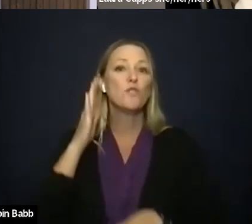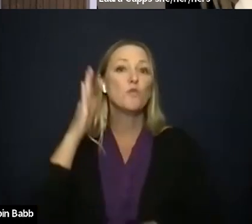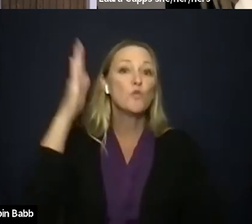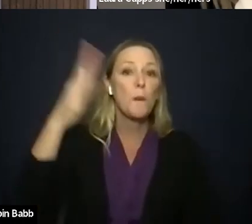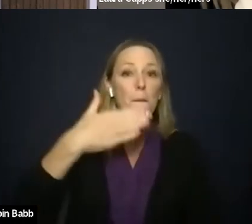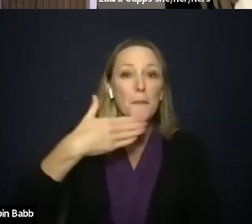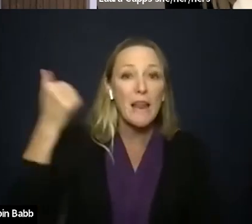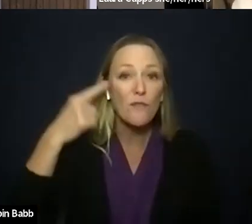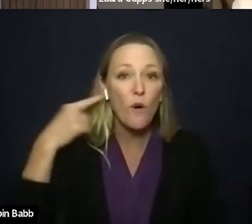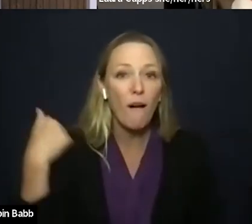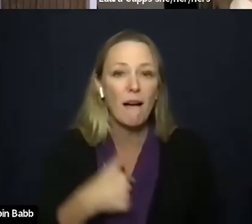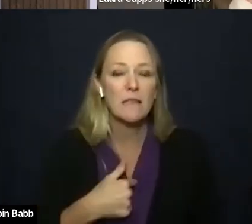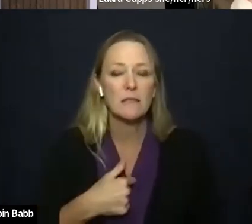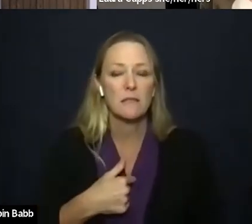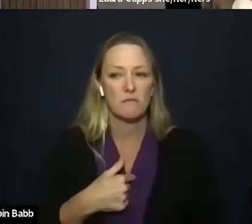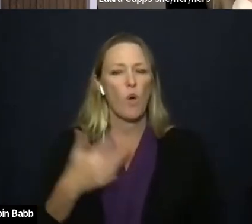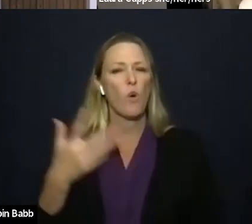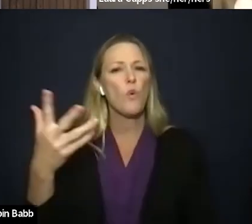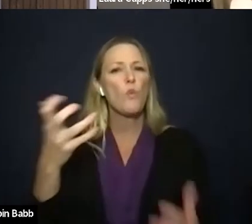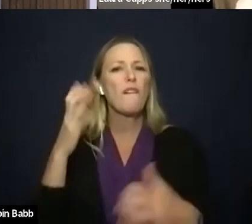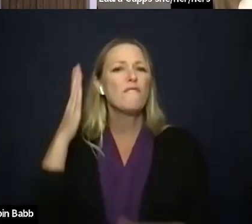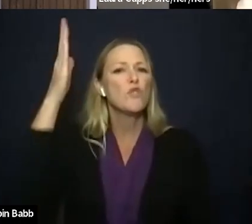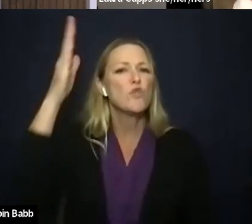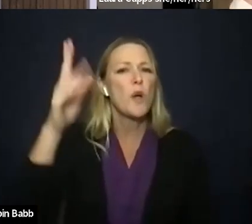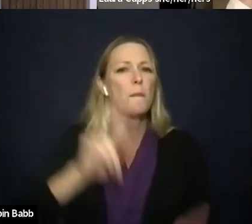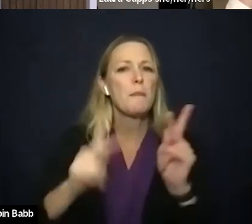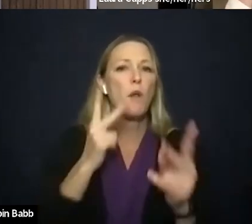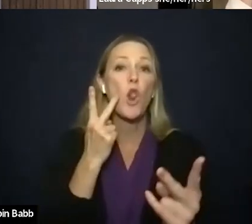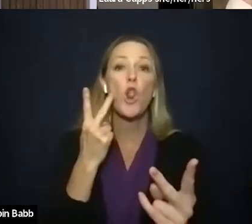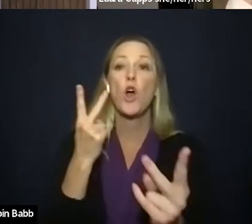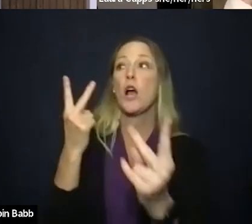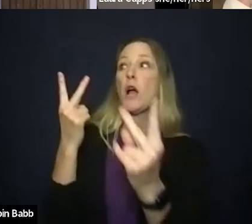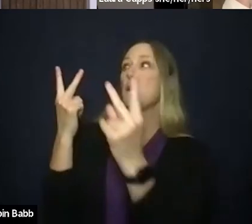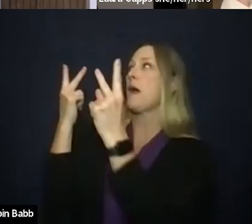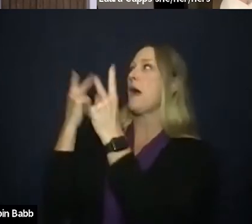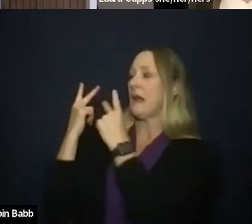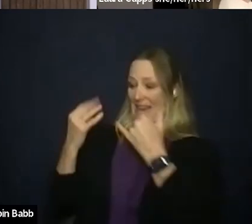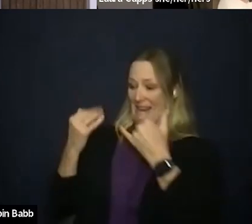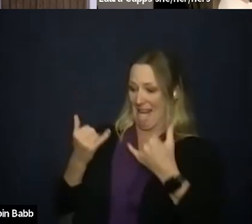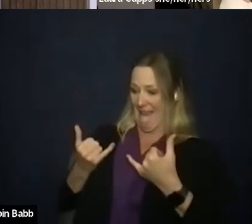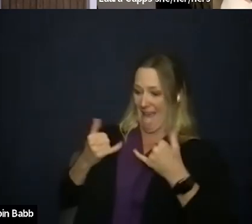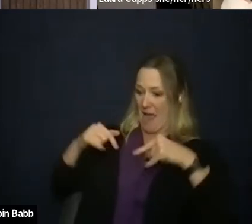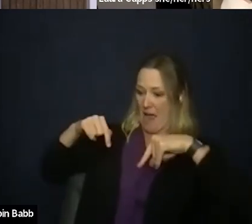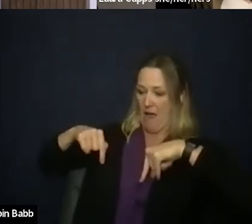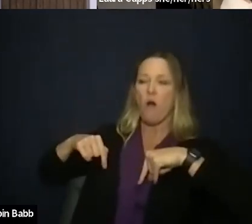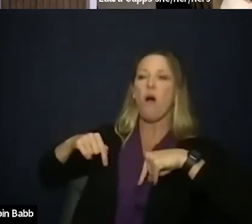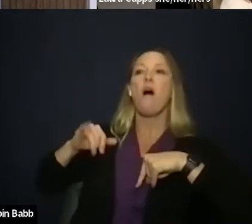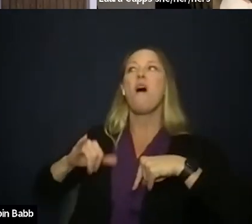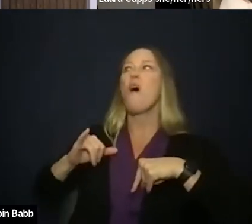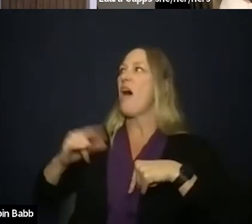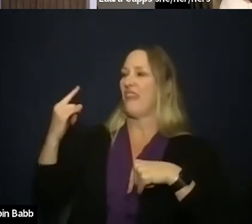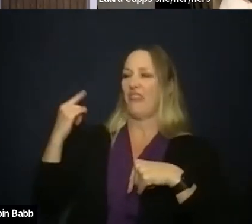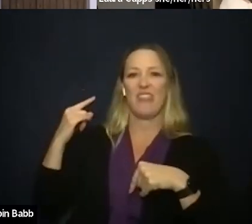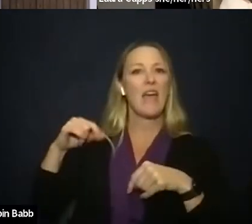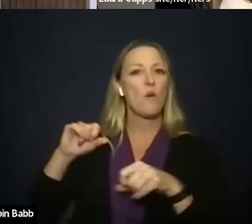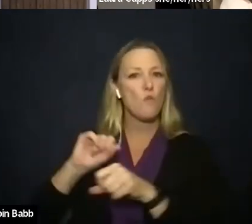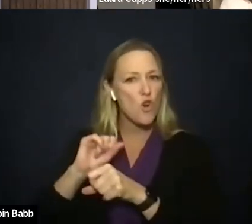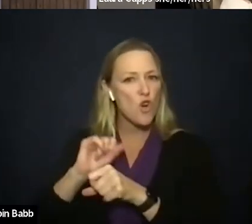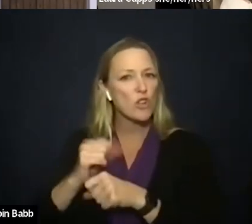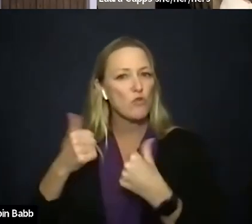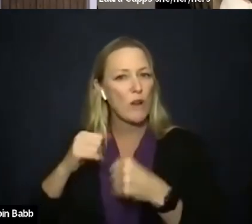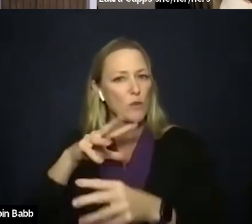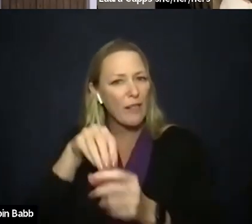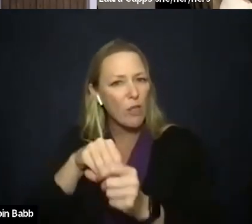back look back at this time in history they can see that we are working together to be more inclusive have a more inclusive history that acknowledge their